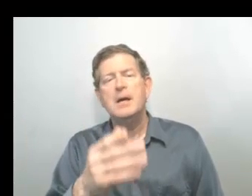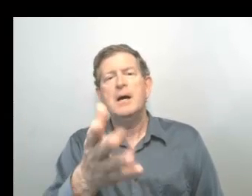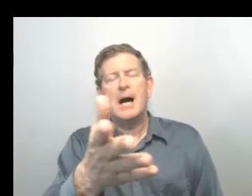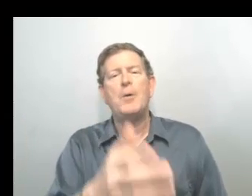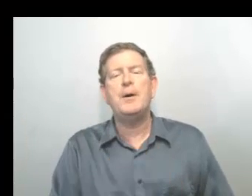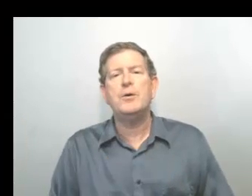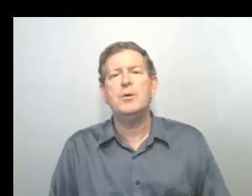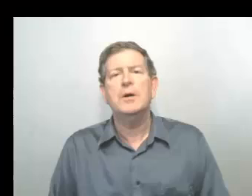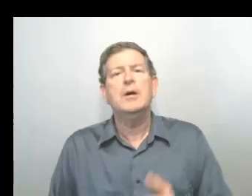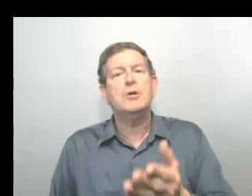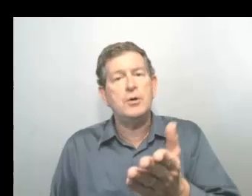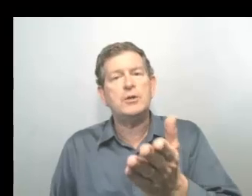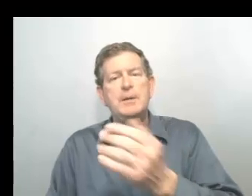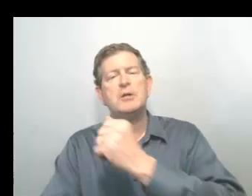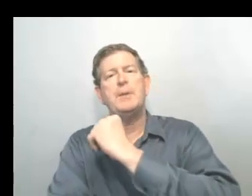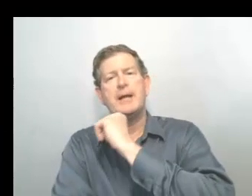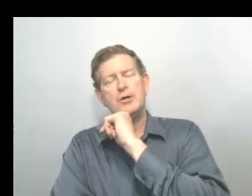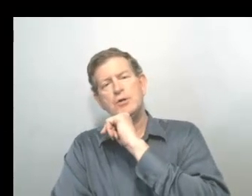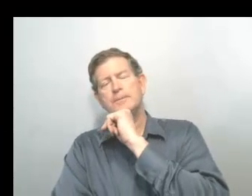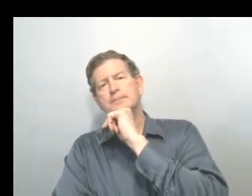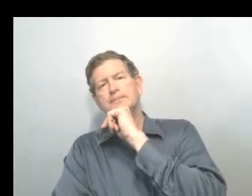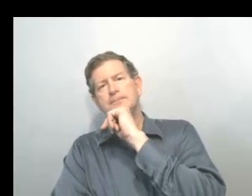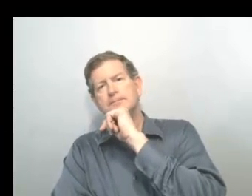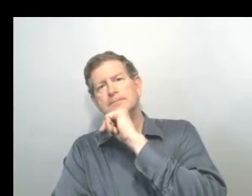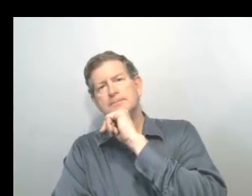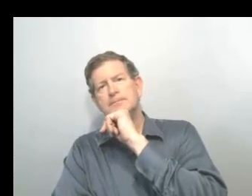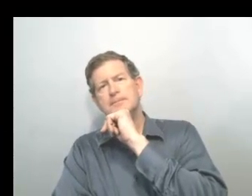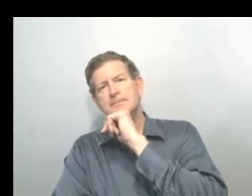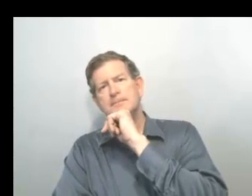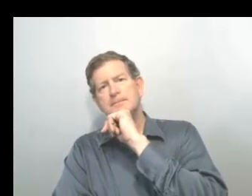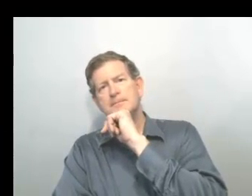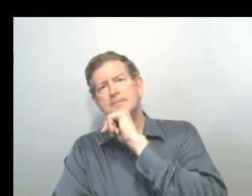also. How about you? Do you speak Spanish?